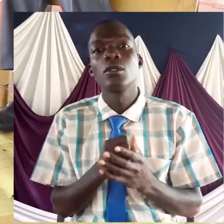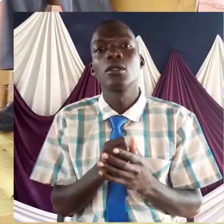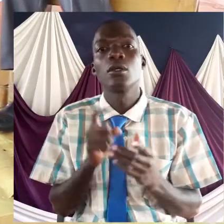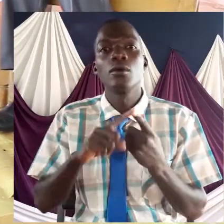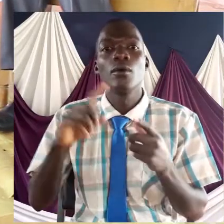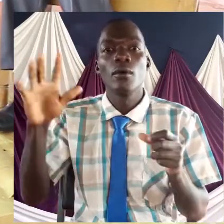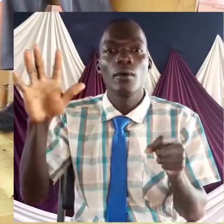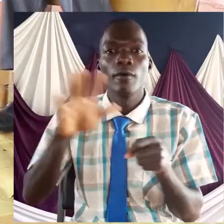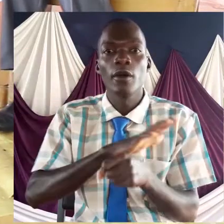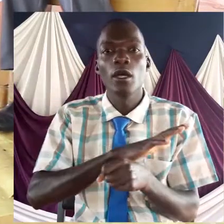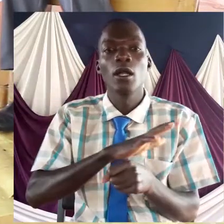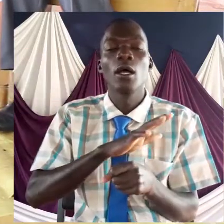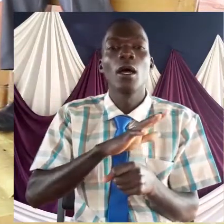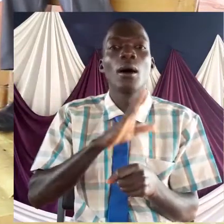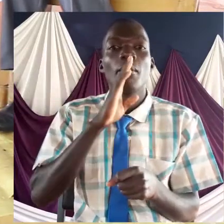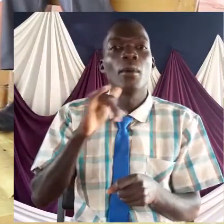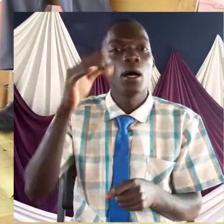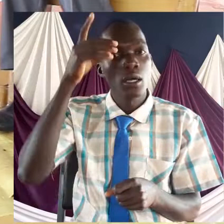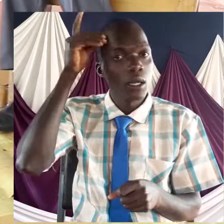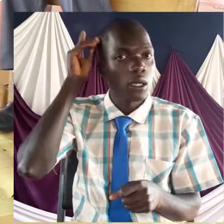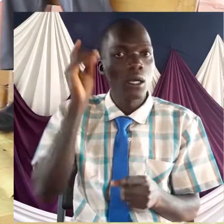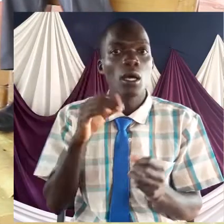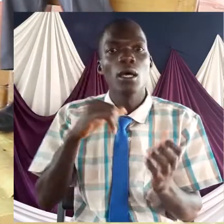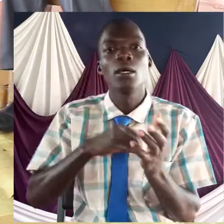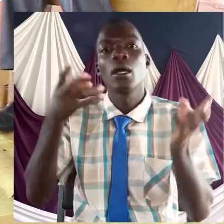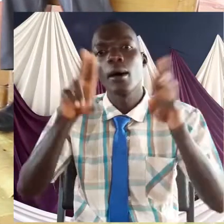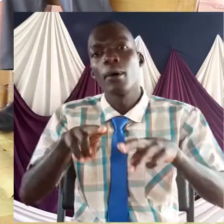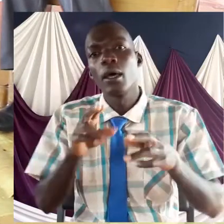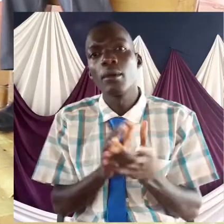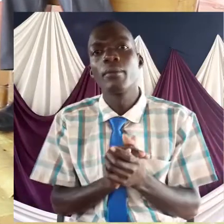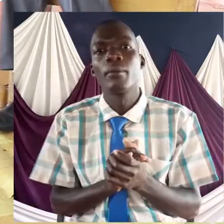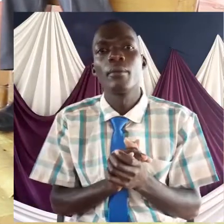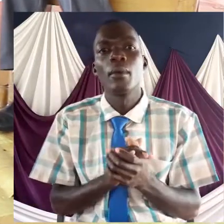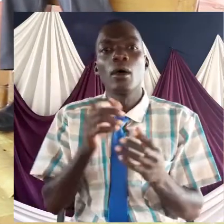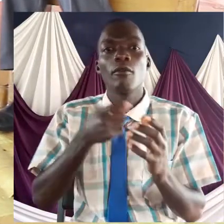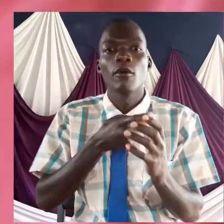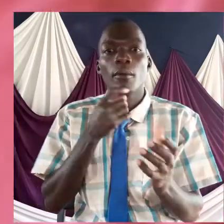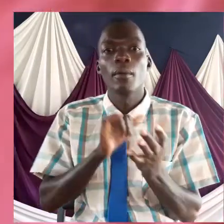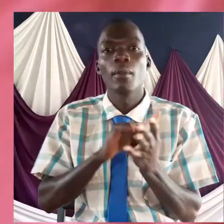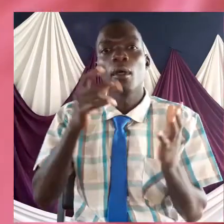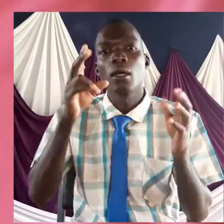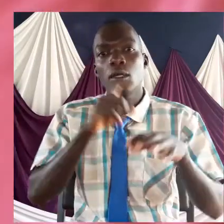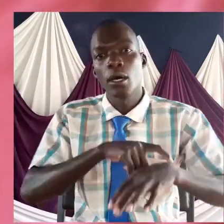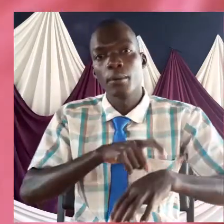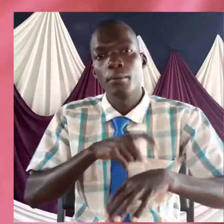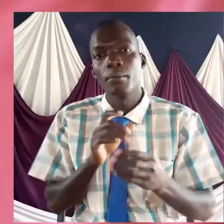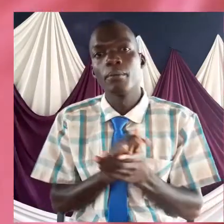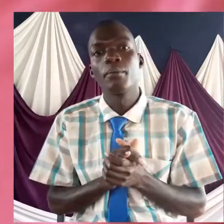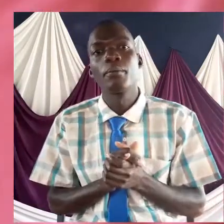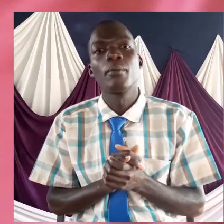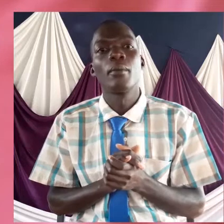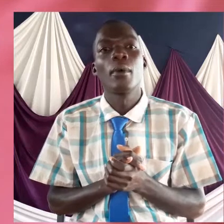proclaimed by Daniel started happening from that time. Yes.